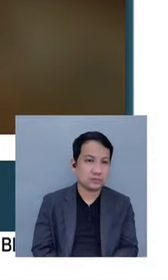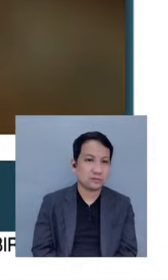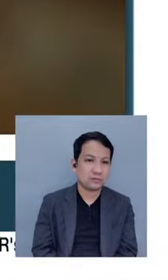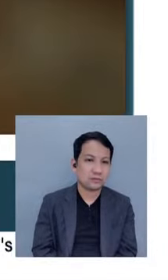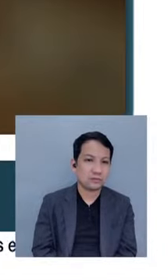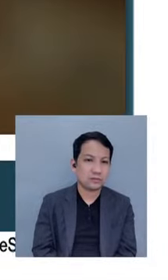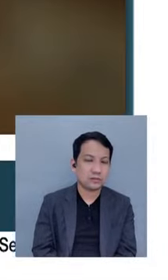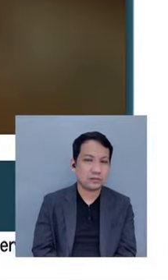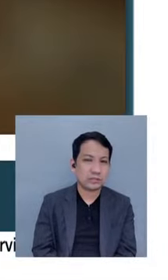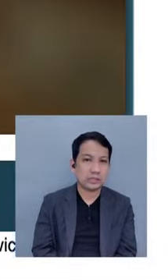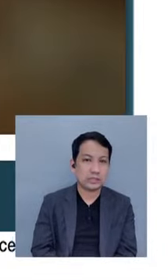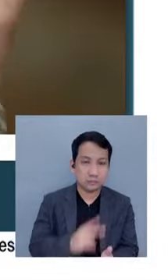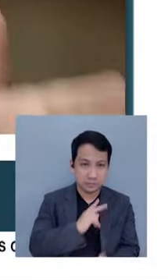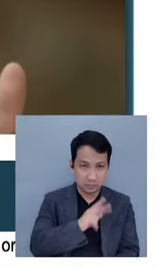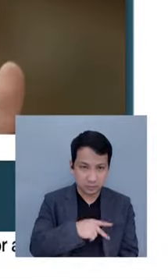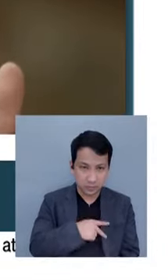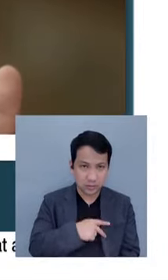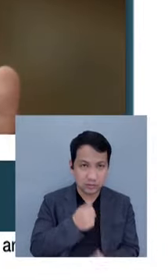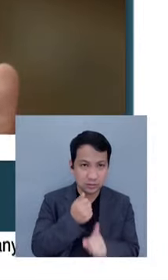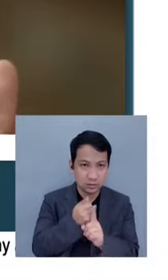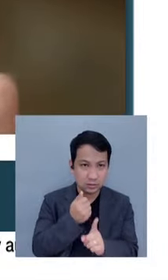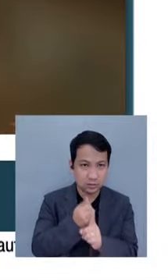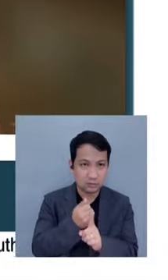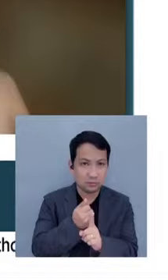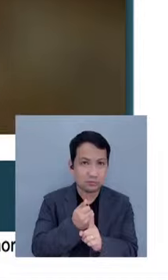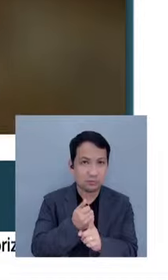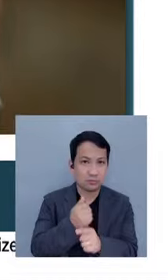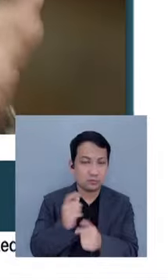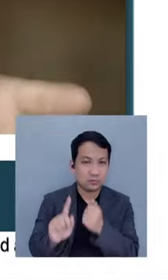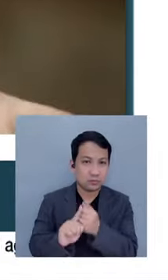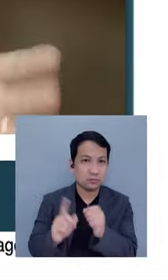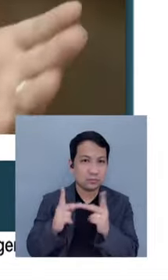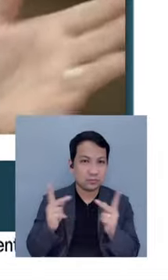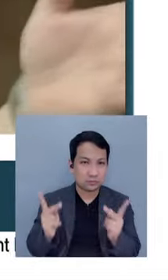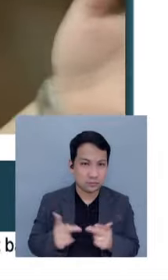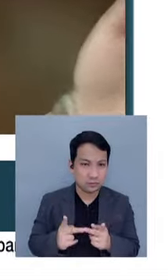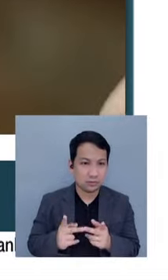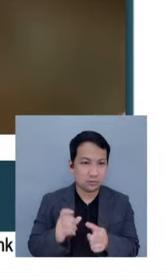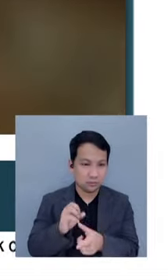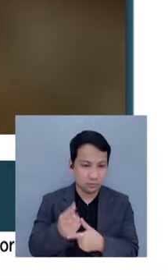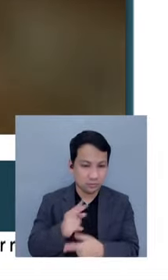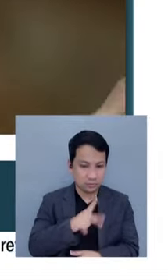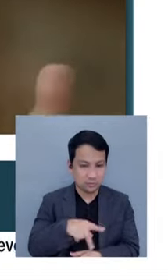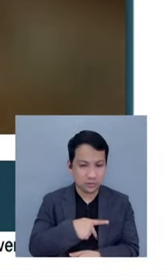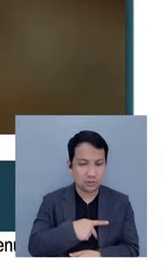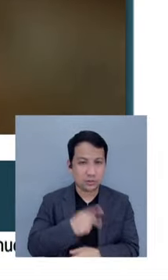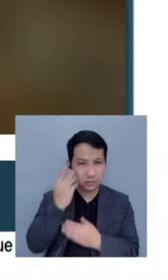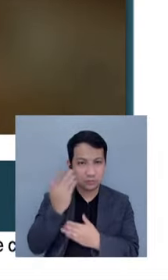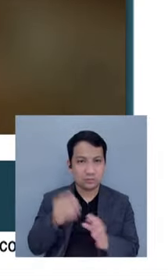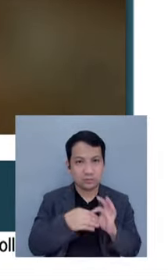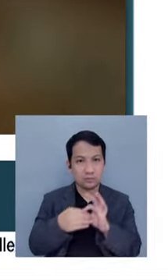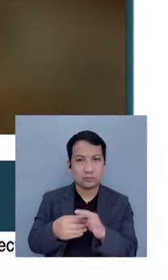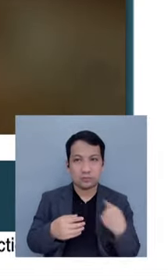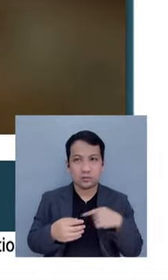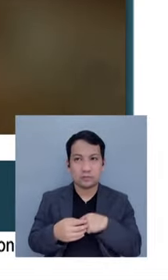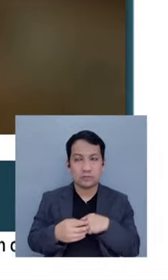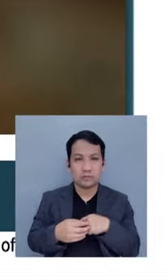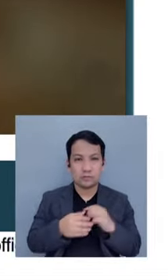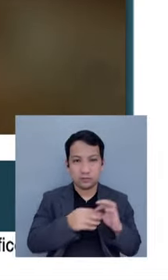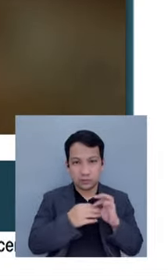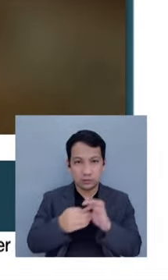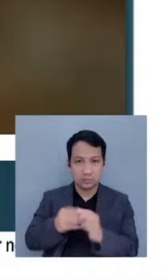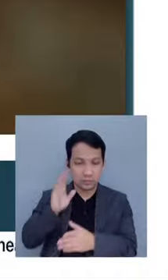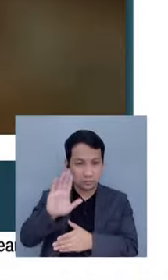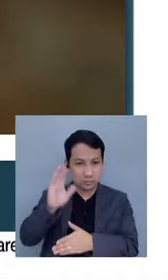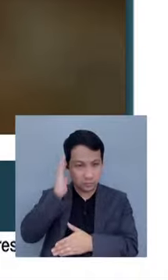if it is a personal attack, whether it's a personal attack on the first family, whether it's a personal attack on a particular political figure, etc. Mm-hmm. You know for a fact if